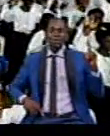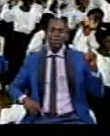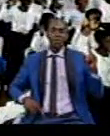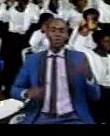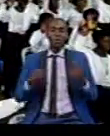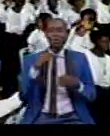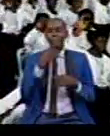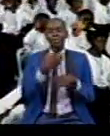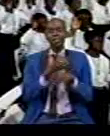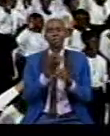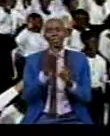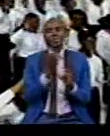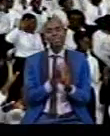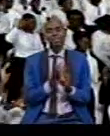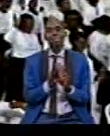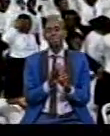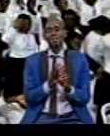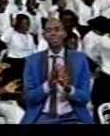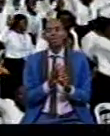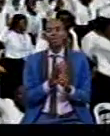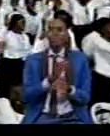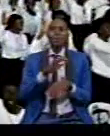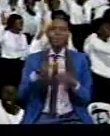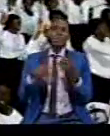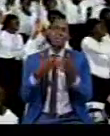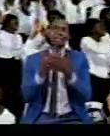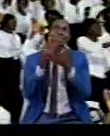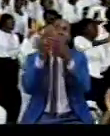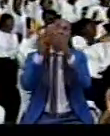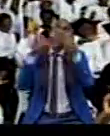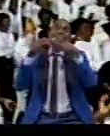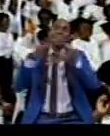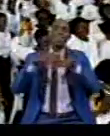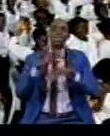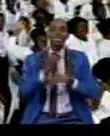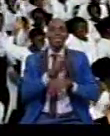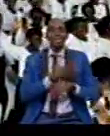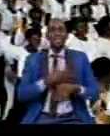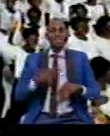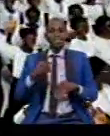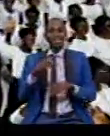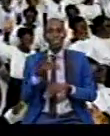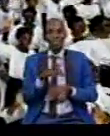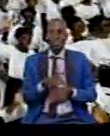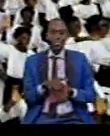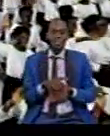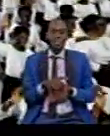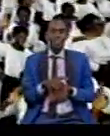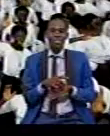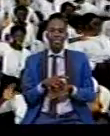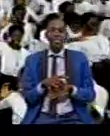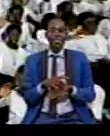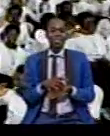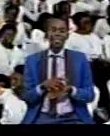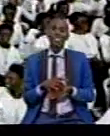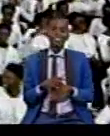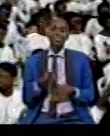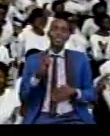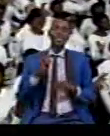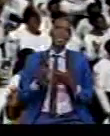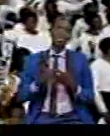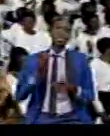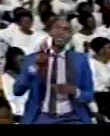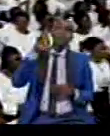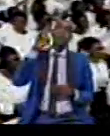reigning Redeemer is returning. And I pray that today, as he comes, as he